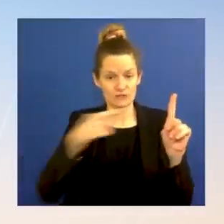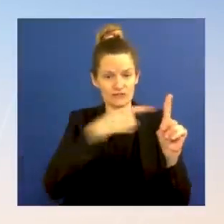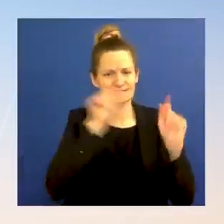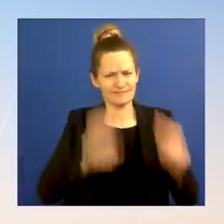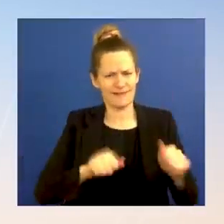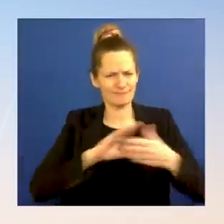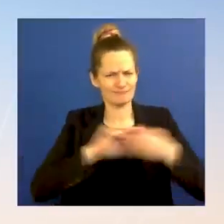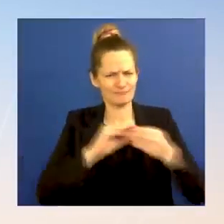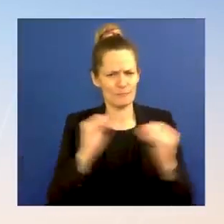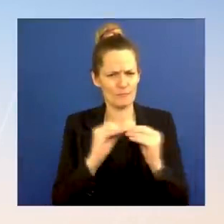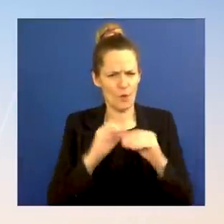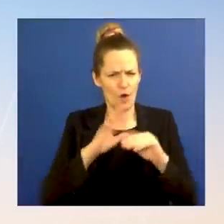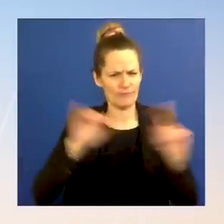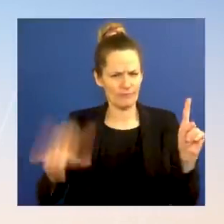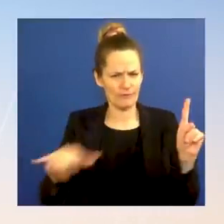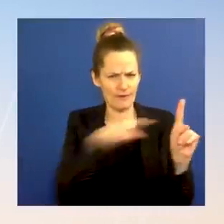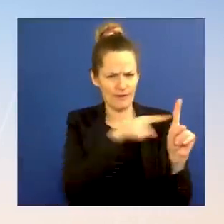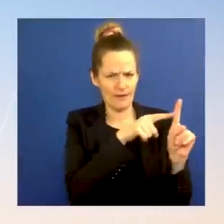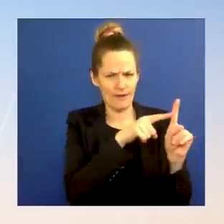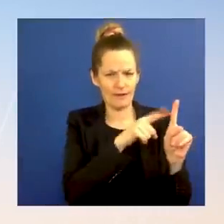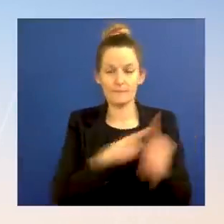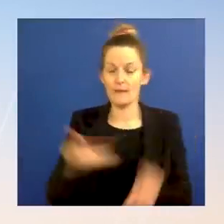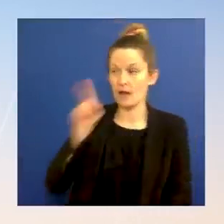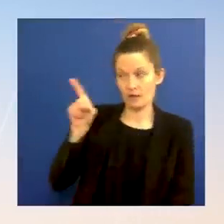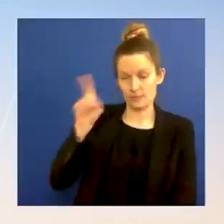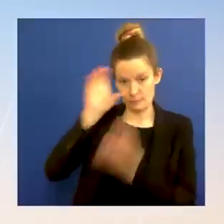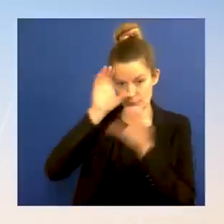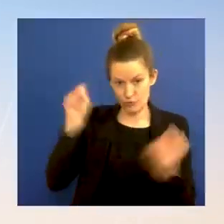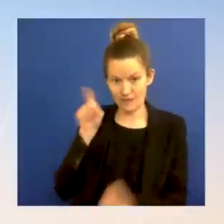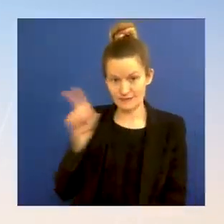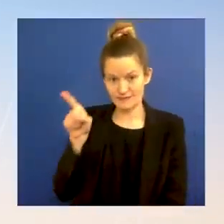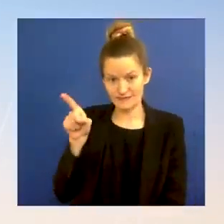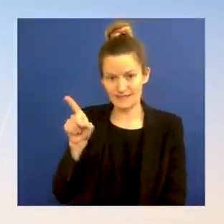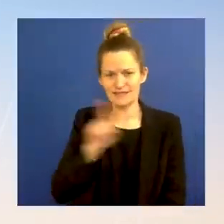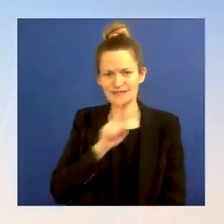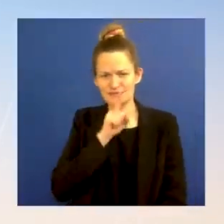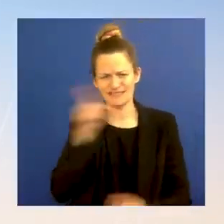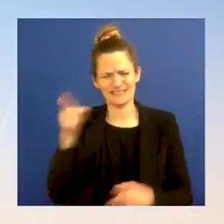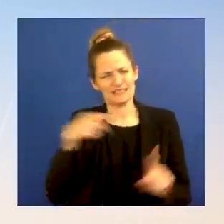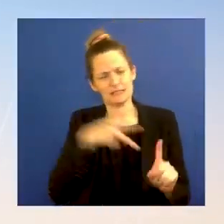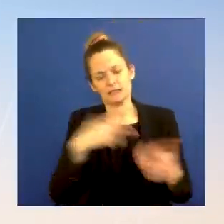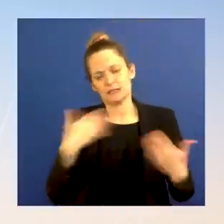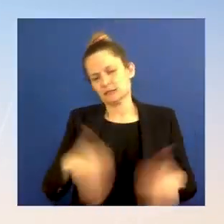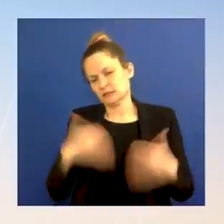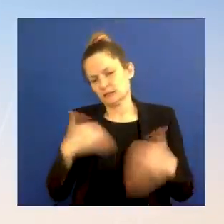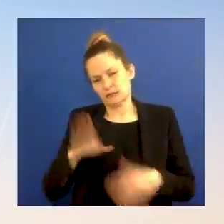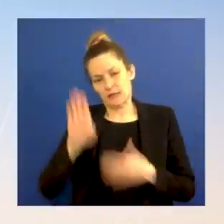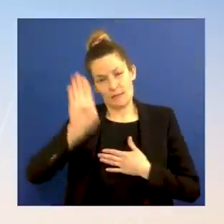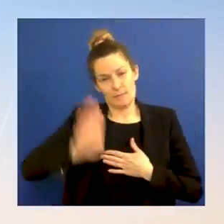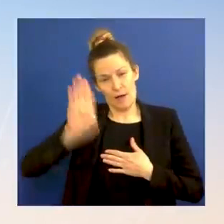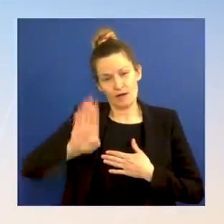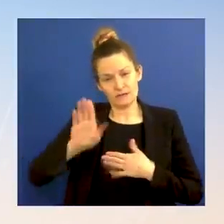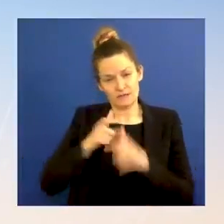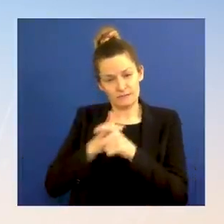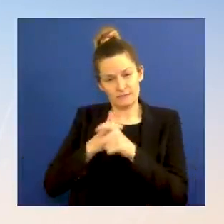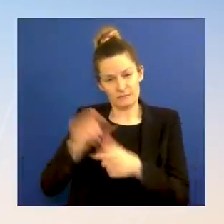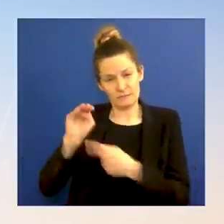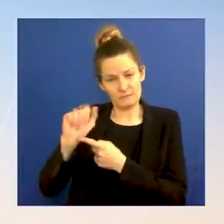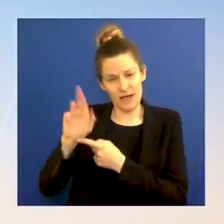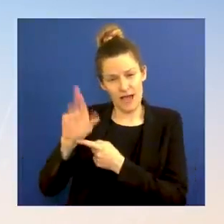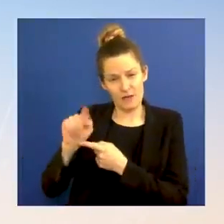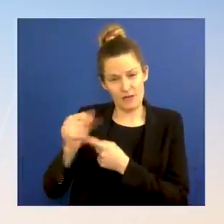President expressed horror at the events of the Boston Marathon bombing at the time. He believes that Tsarnaev should be punished